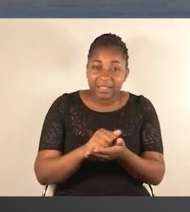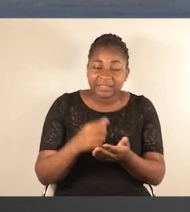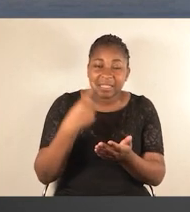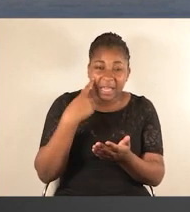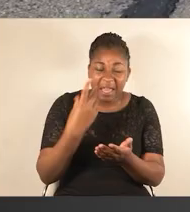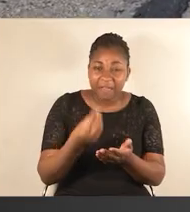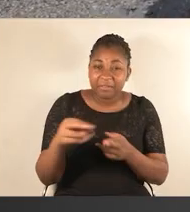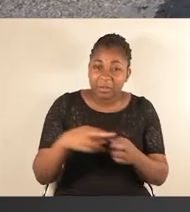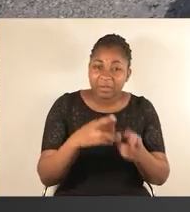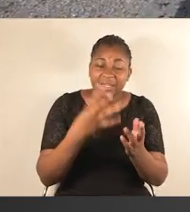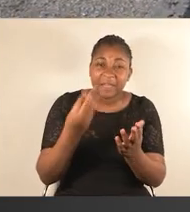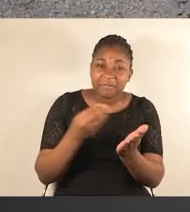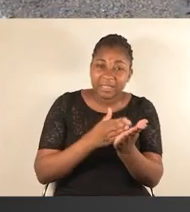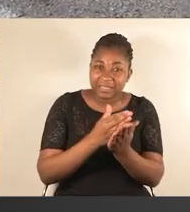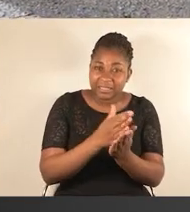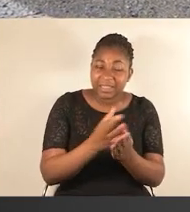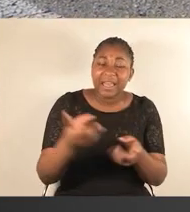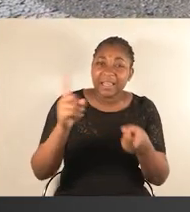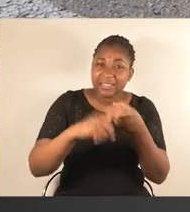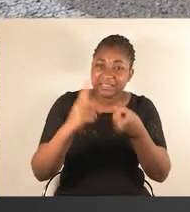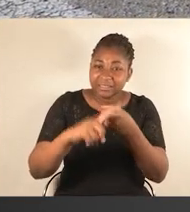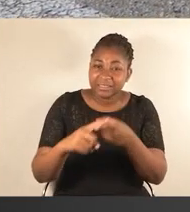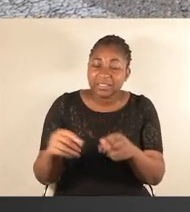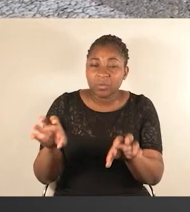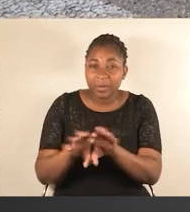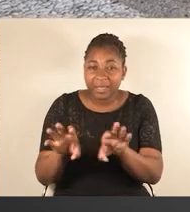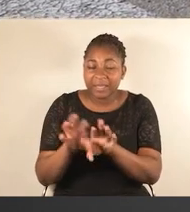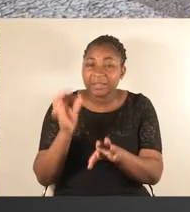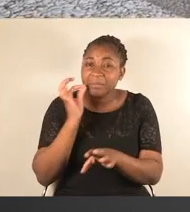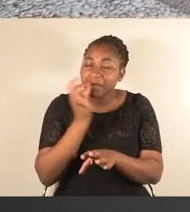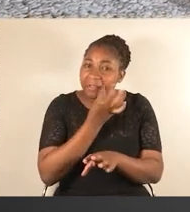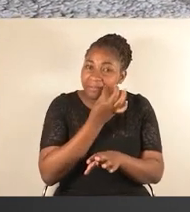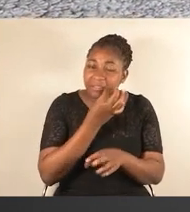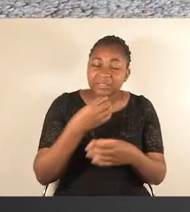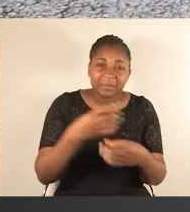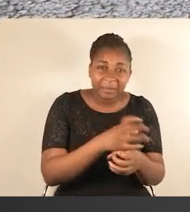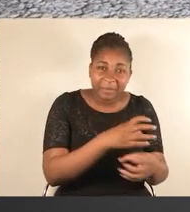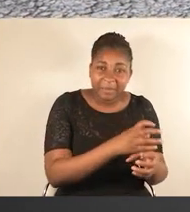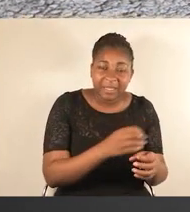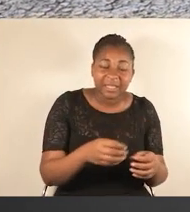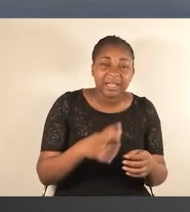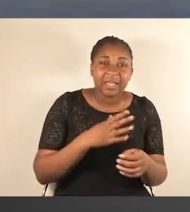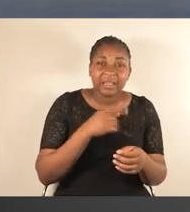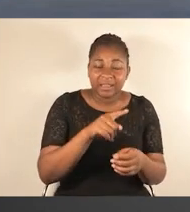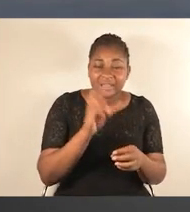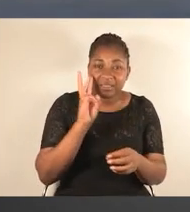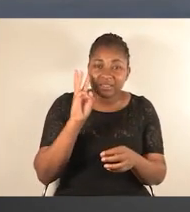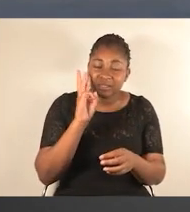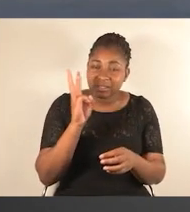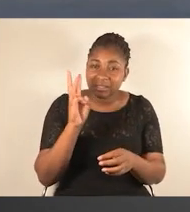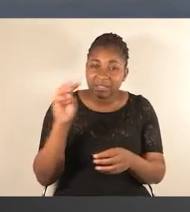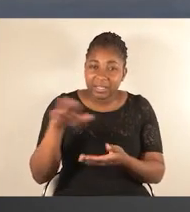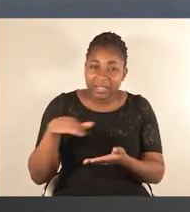the runway had developed crocodile cracks. He added that they were also working with a private contractor, Bitumen World.